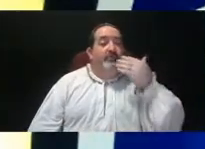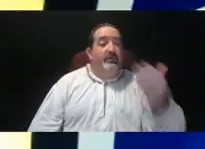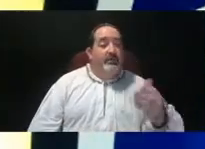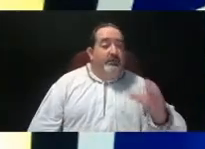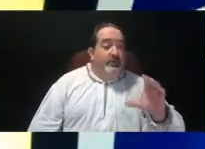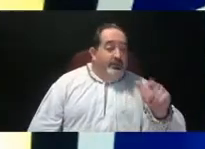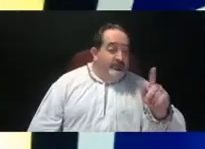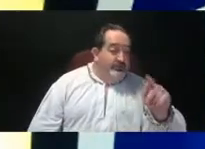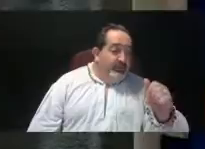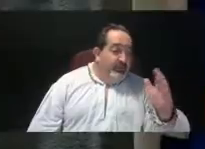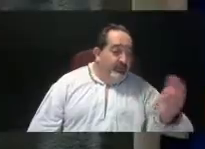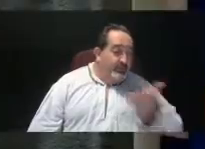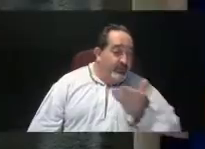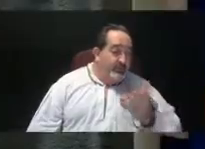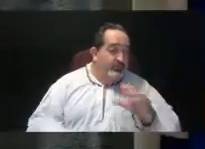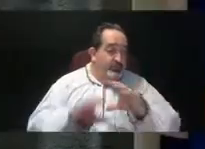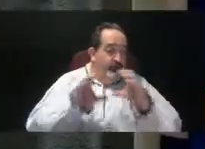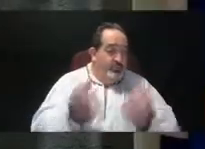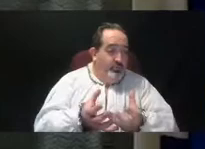order.